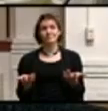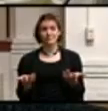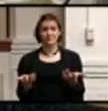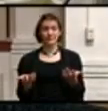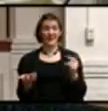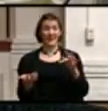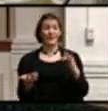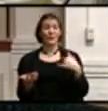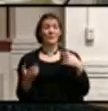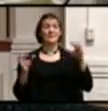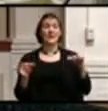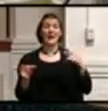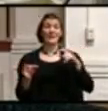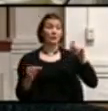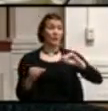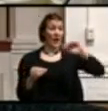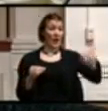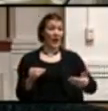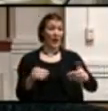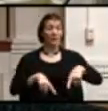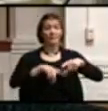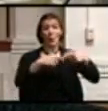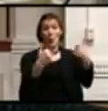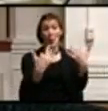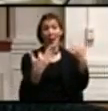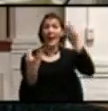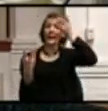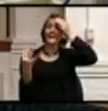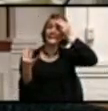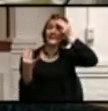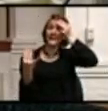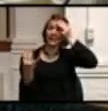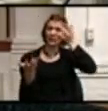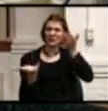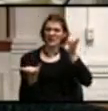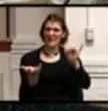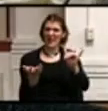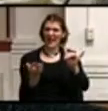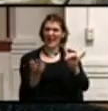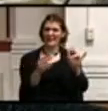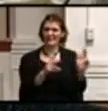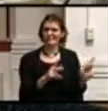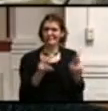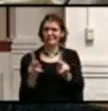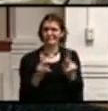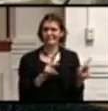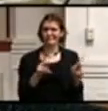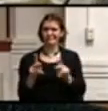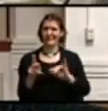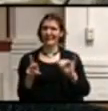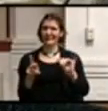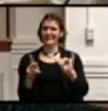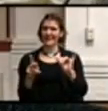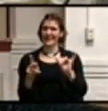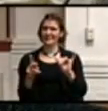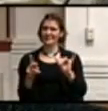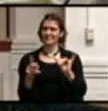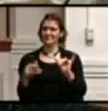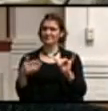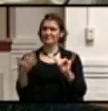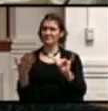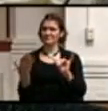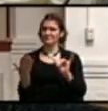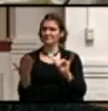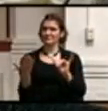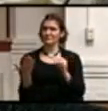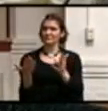hiring pause as anything particularly different from the next logical step in that process.